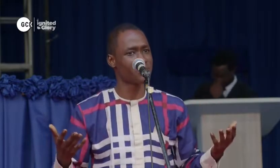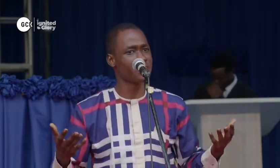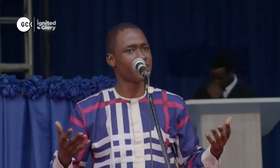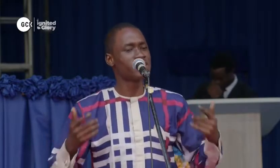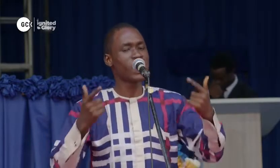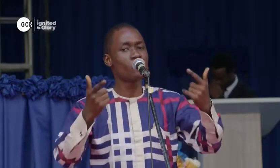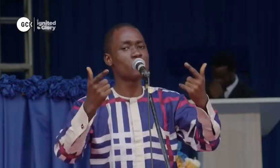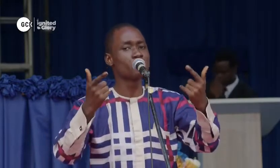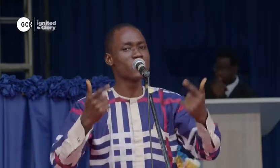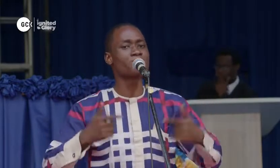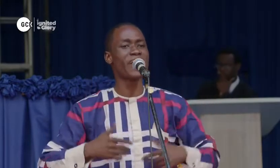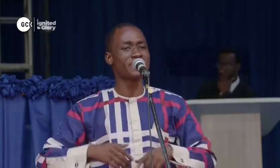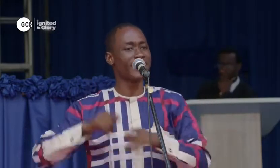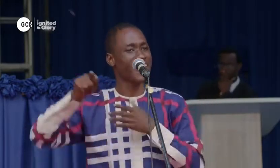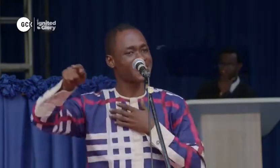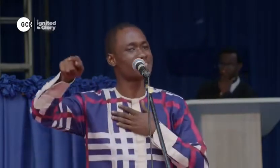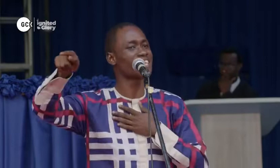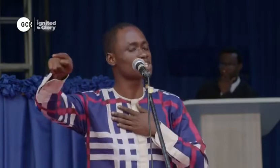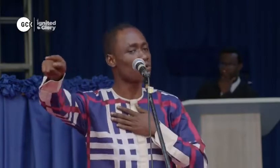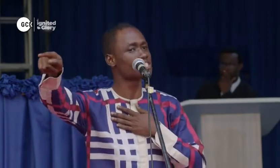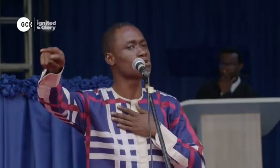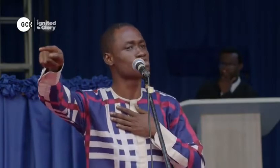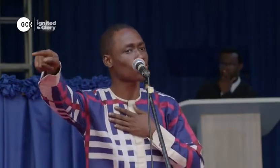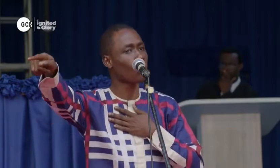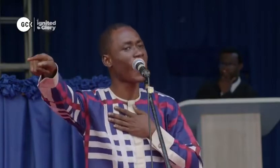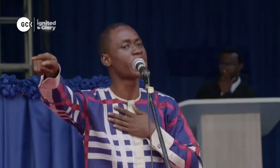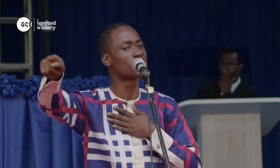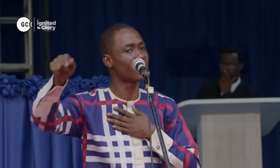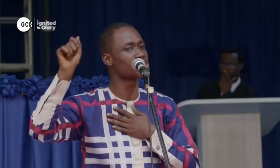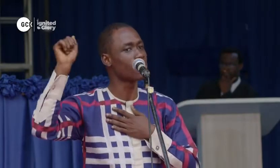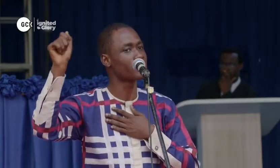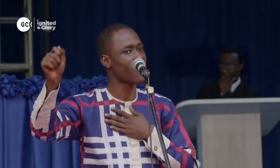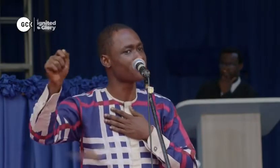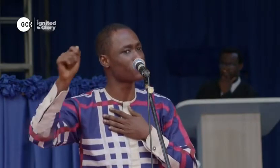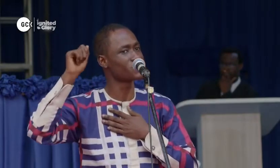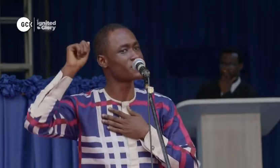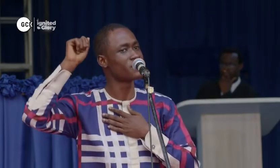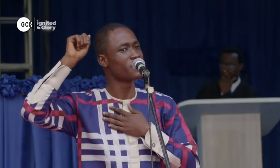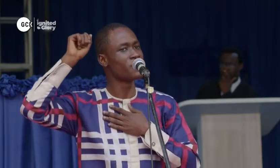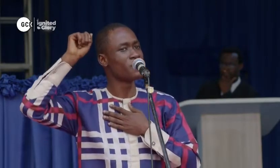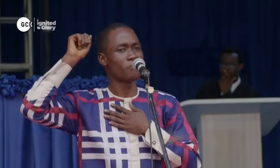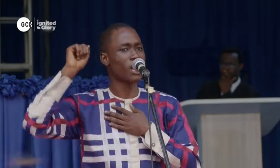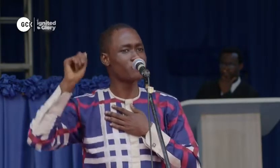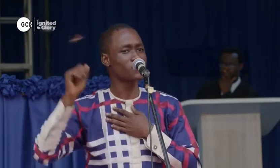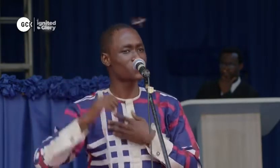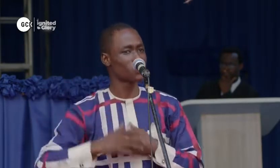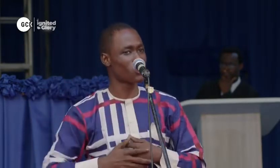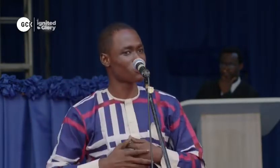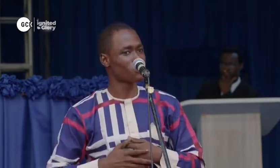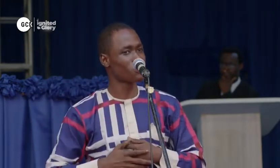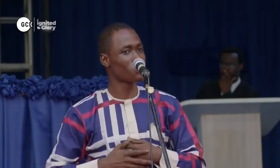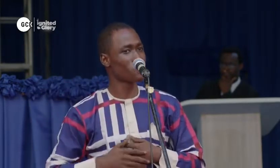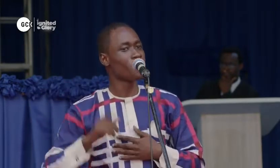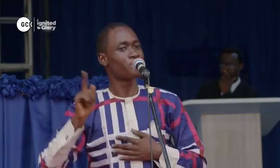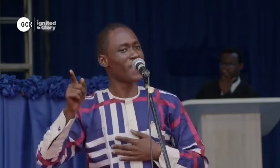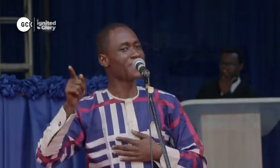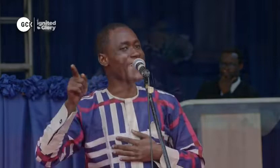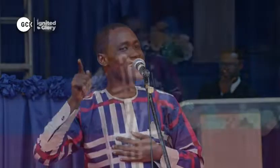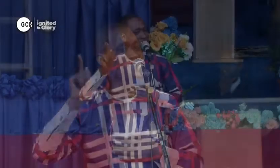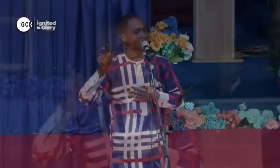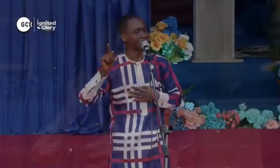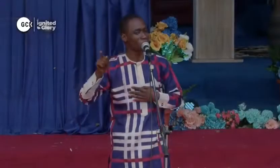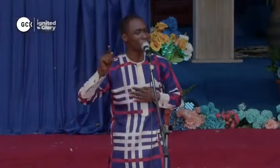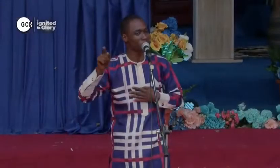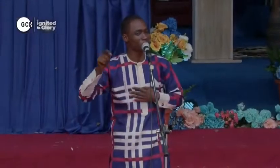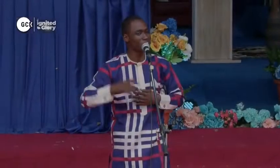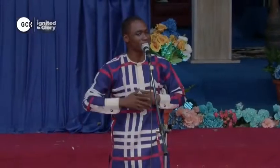death. Same way you believe finding X in that equation would require a great deal of effort. But I'm here to shock you. Finding X